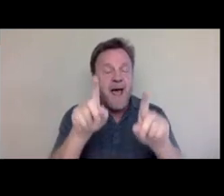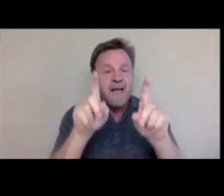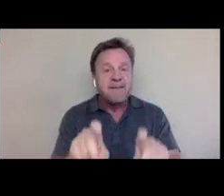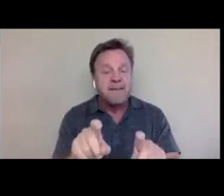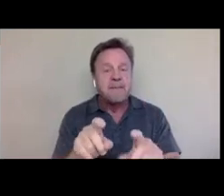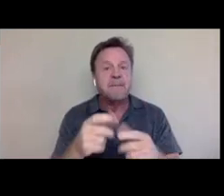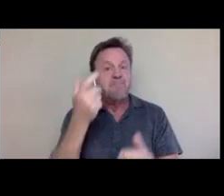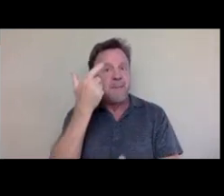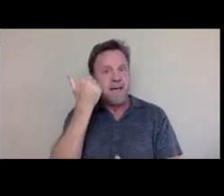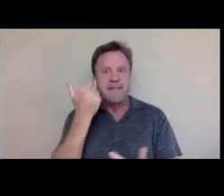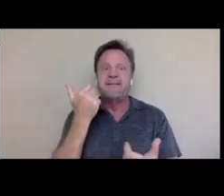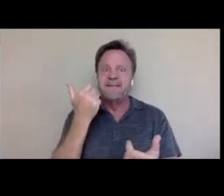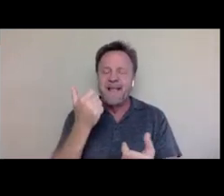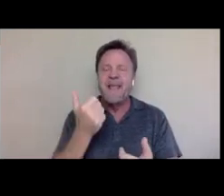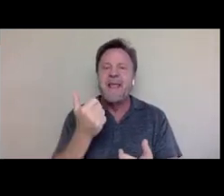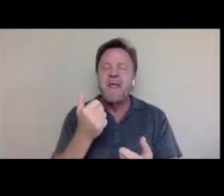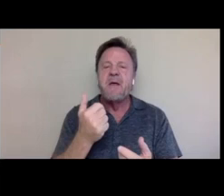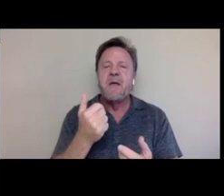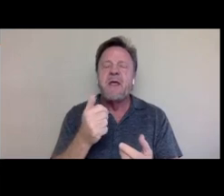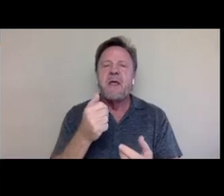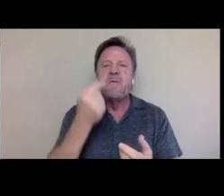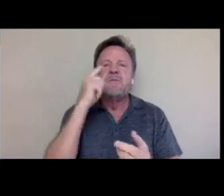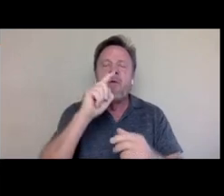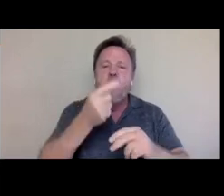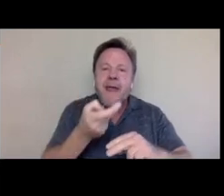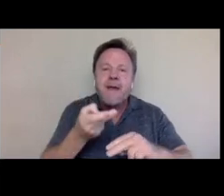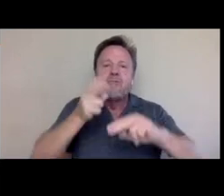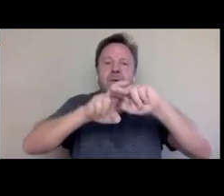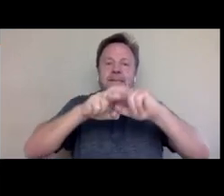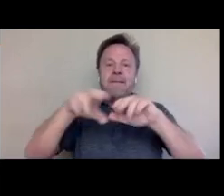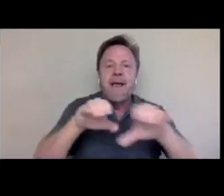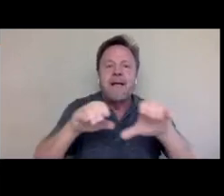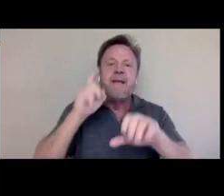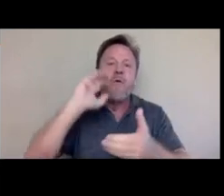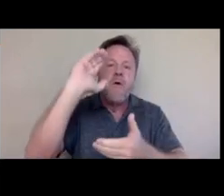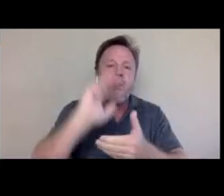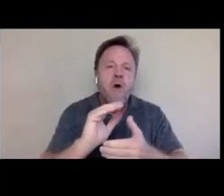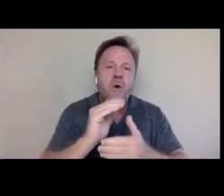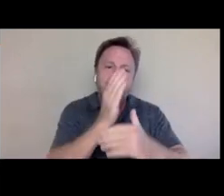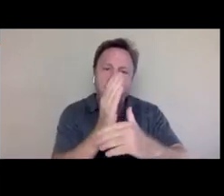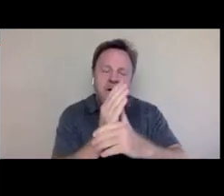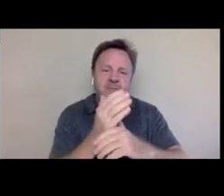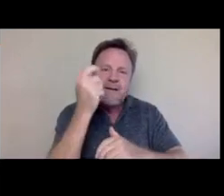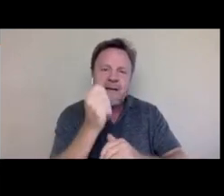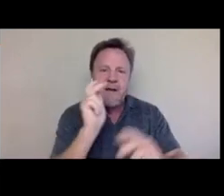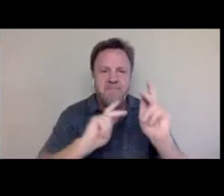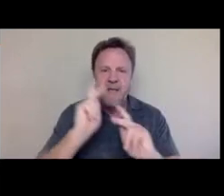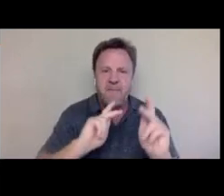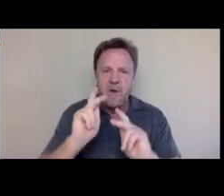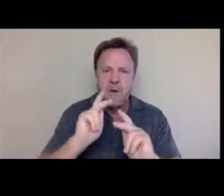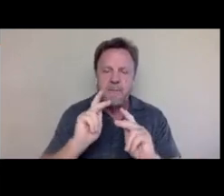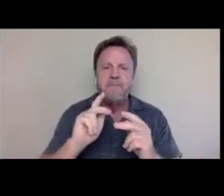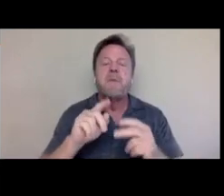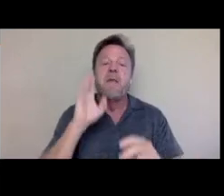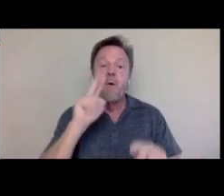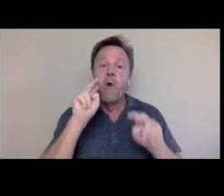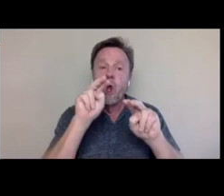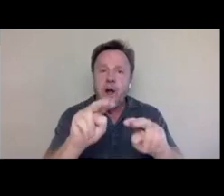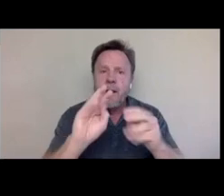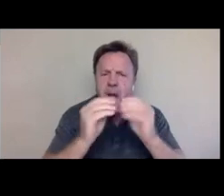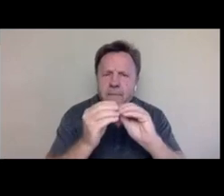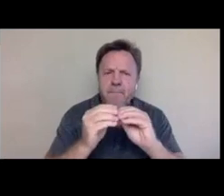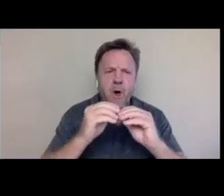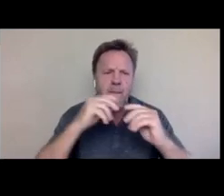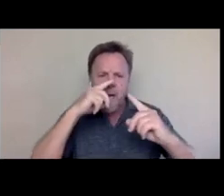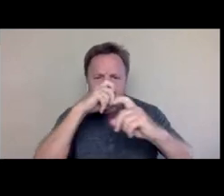about increased activity for low and moderate income people. They're going to look at the number and amount, complexity,